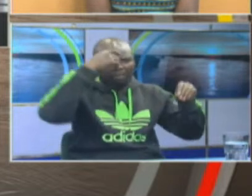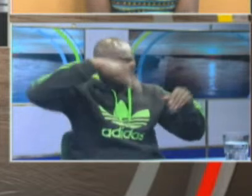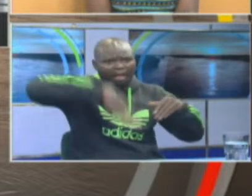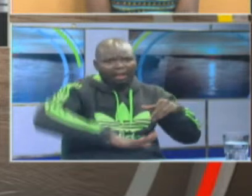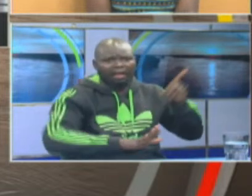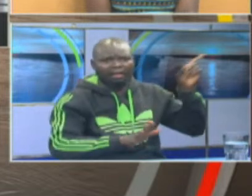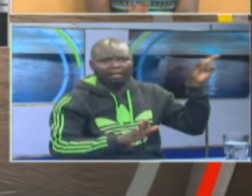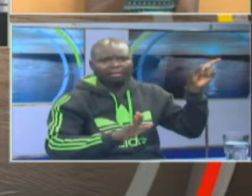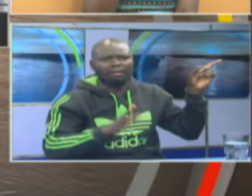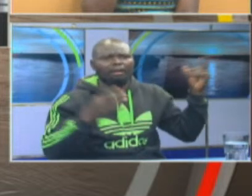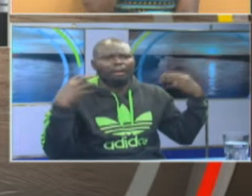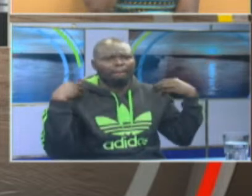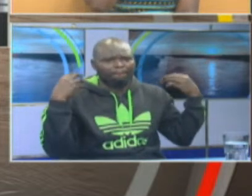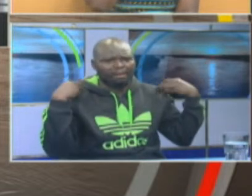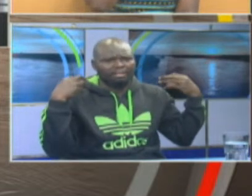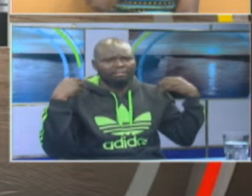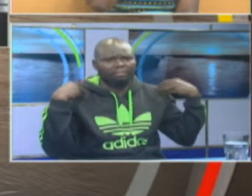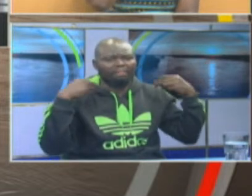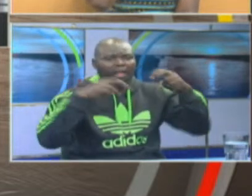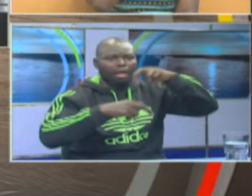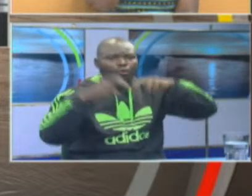and now,